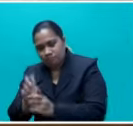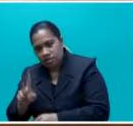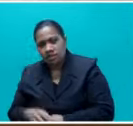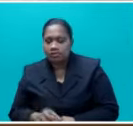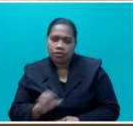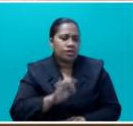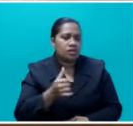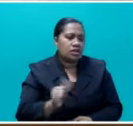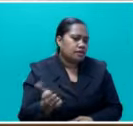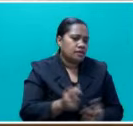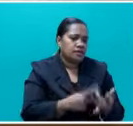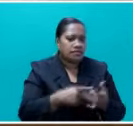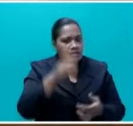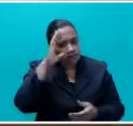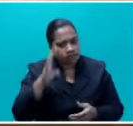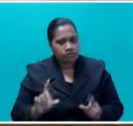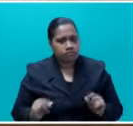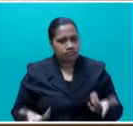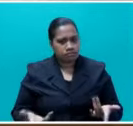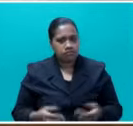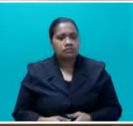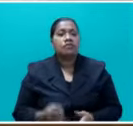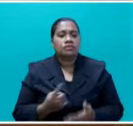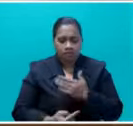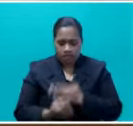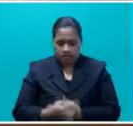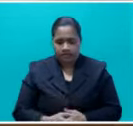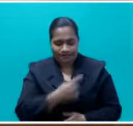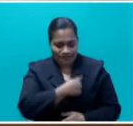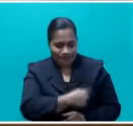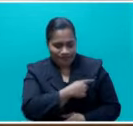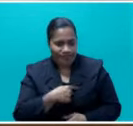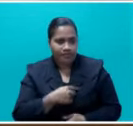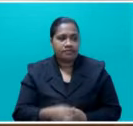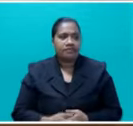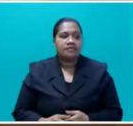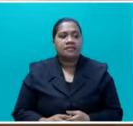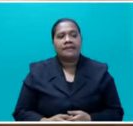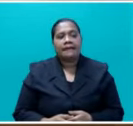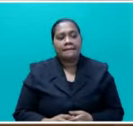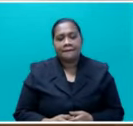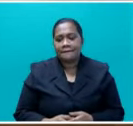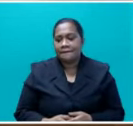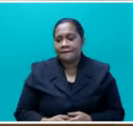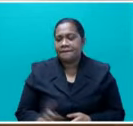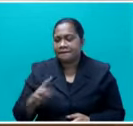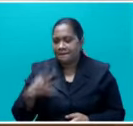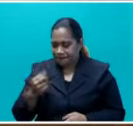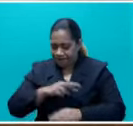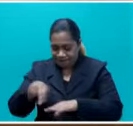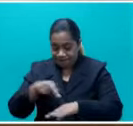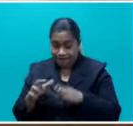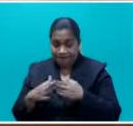through. Hence our commitment to resolve the impasse facing the region now.